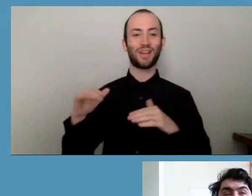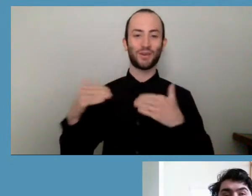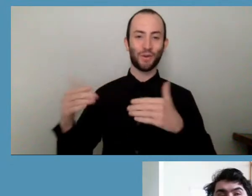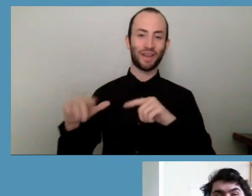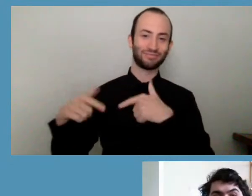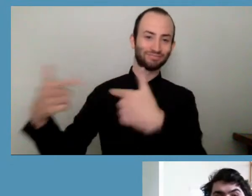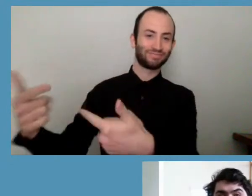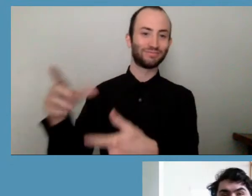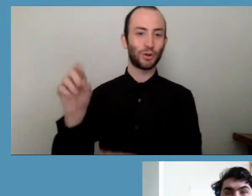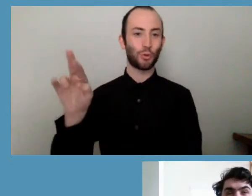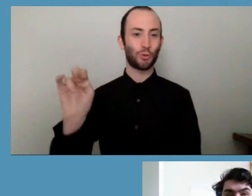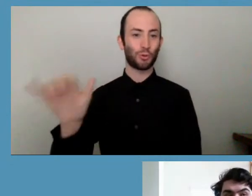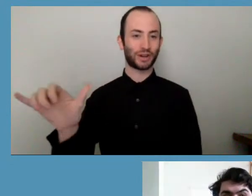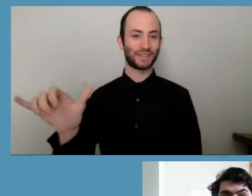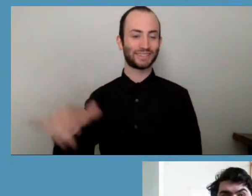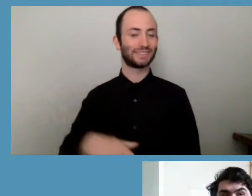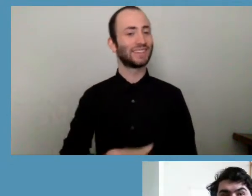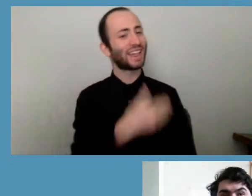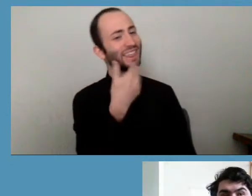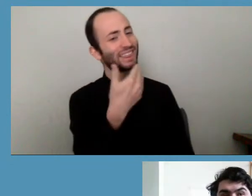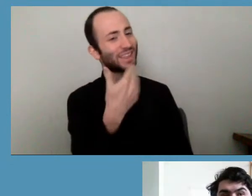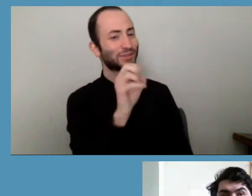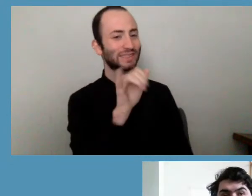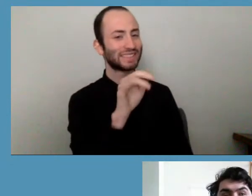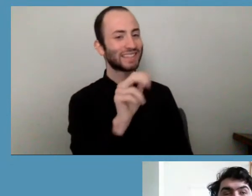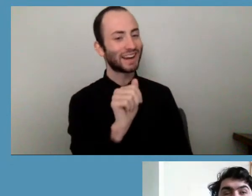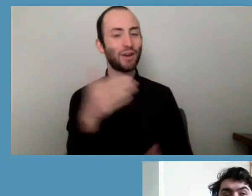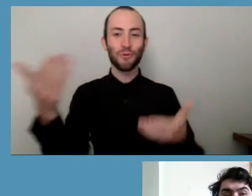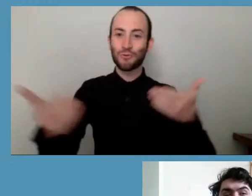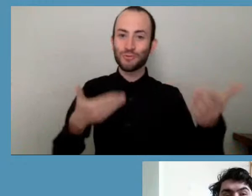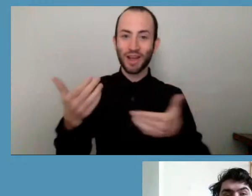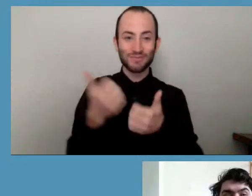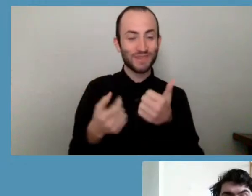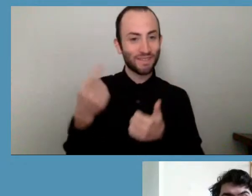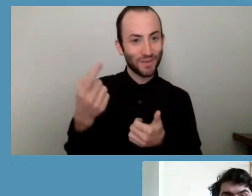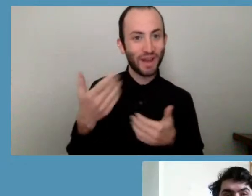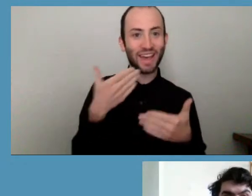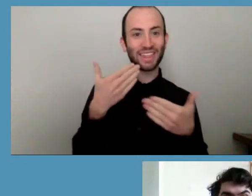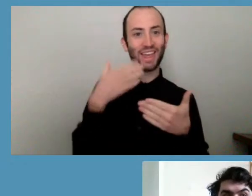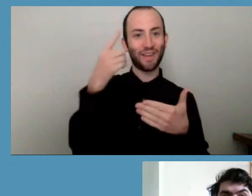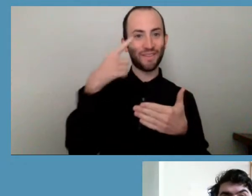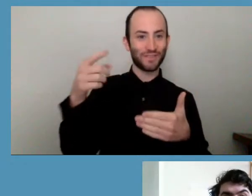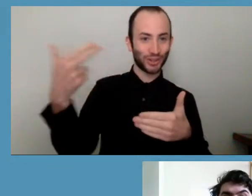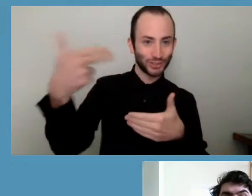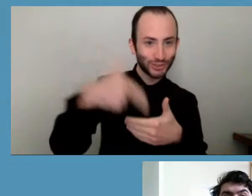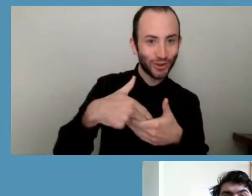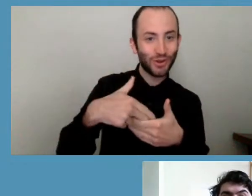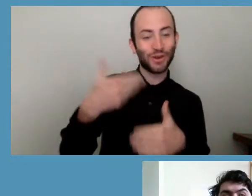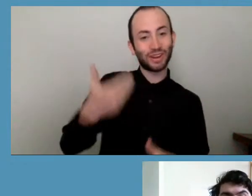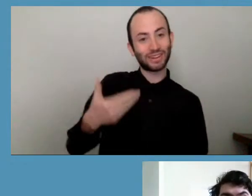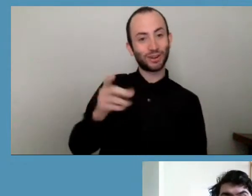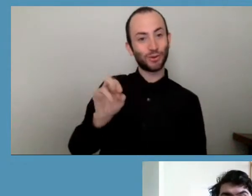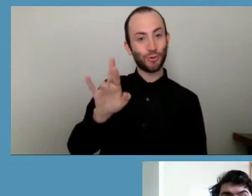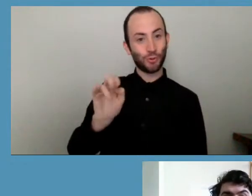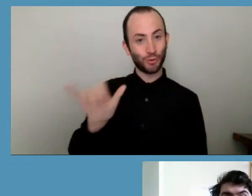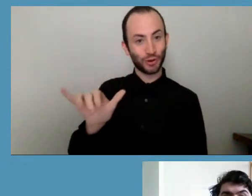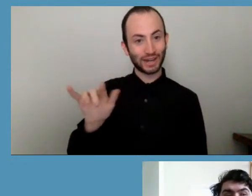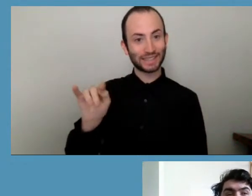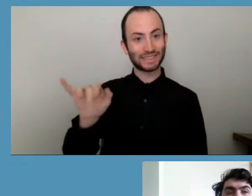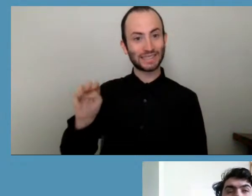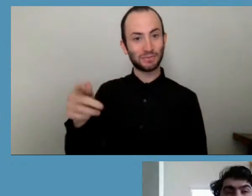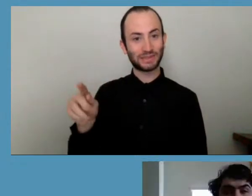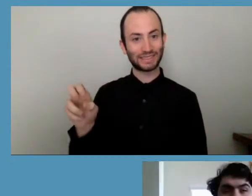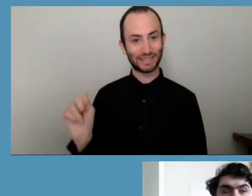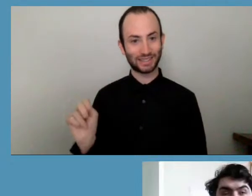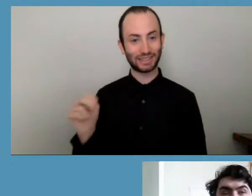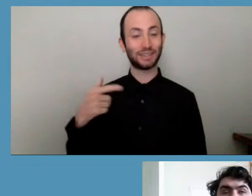Thank you, Sina. Welcome, everyone. Thanks for having us. My name is Corey Timpson. I'm a designer who's been working in